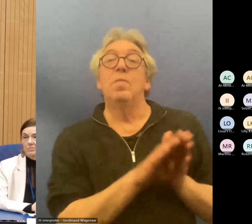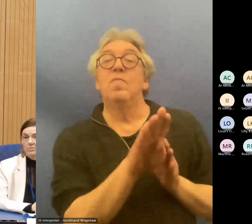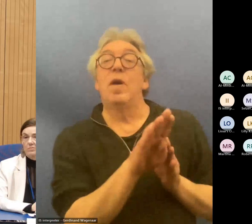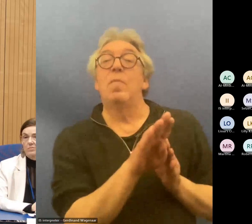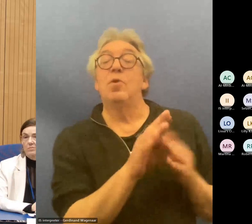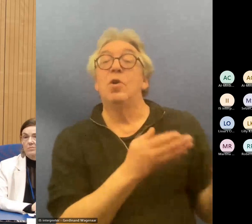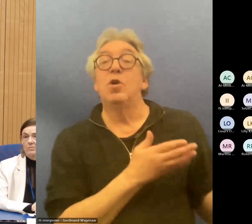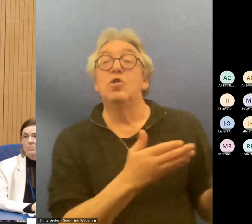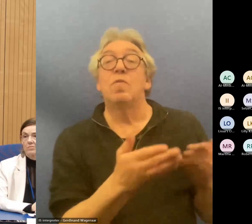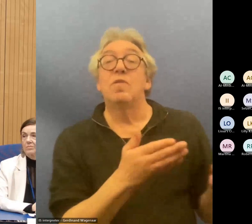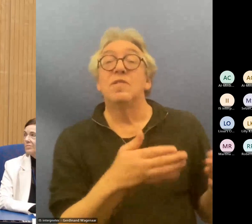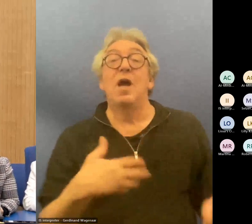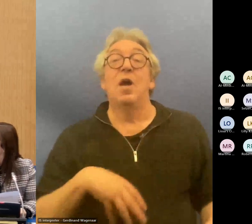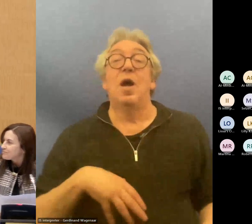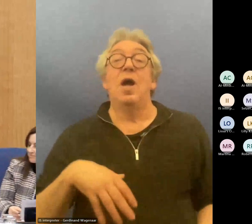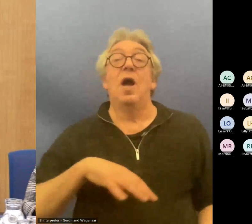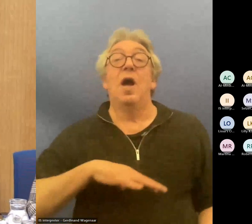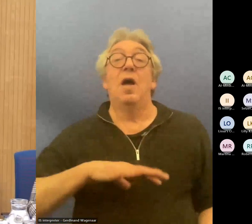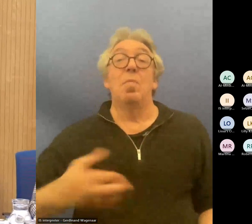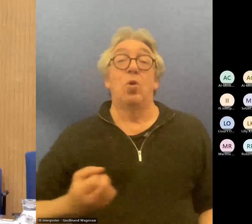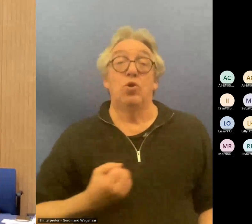Program from Cambodia.